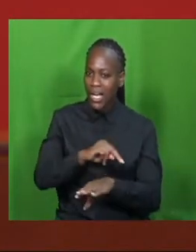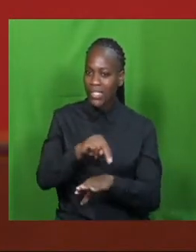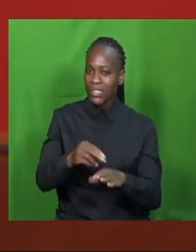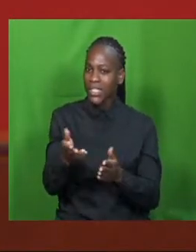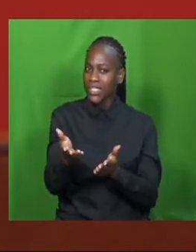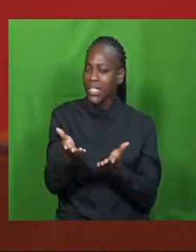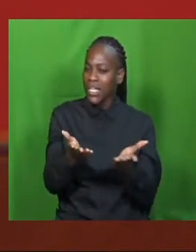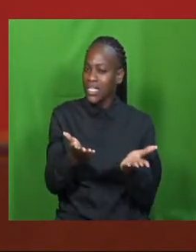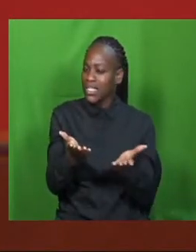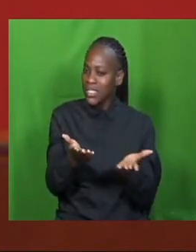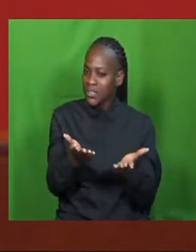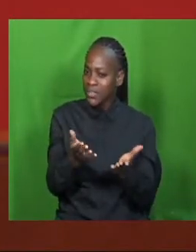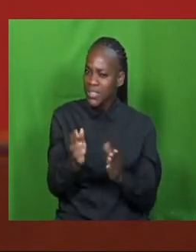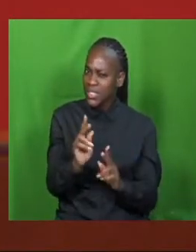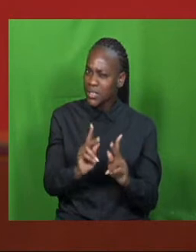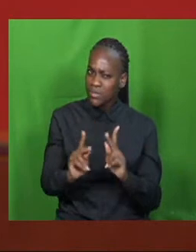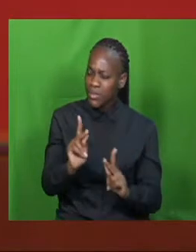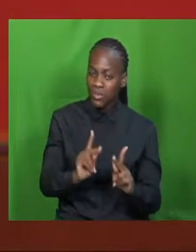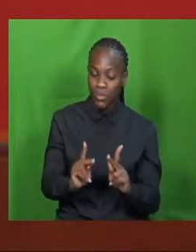that.